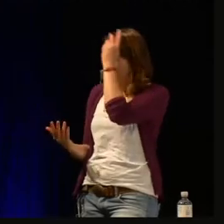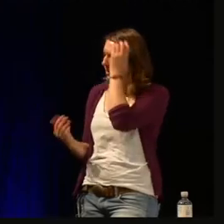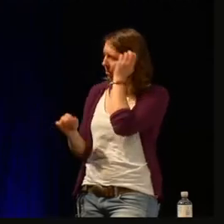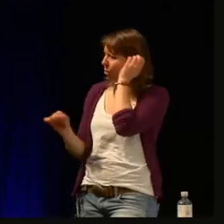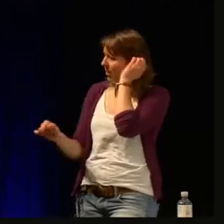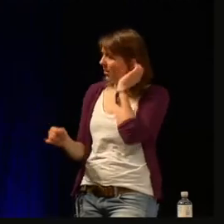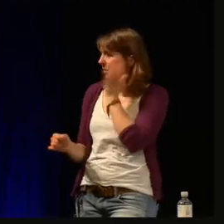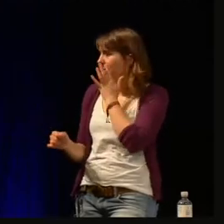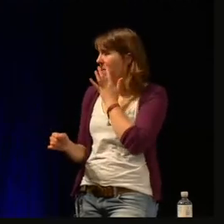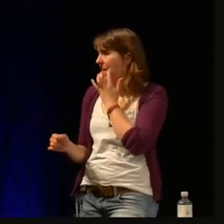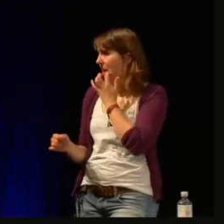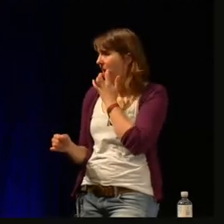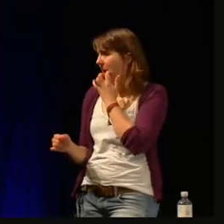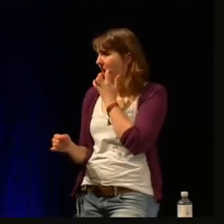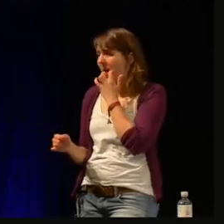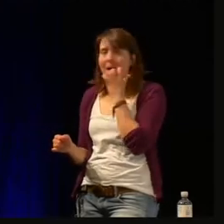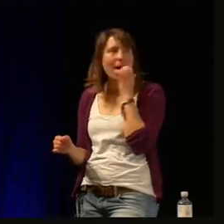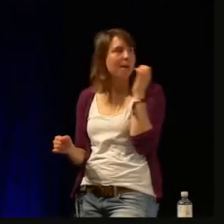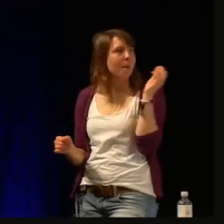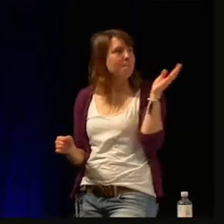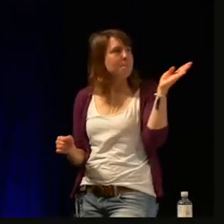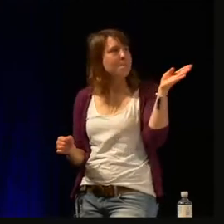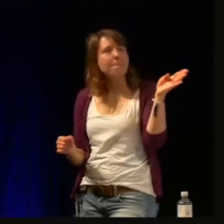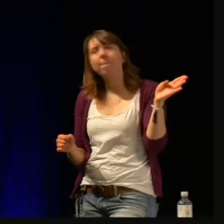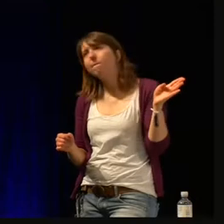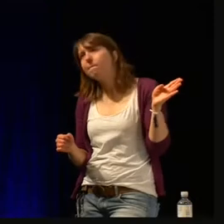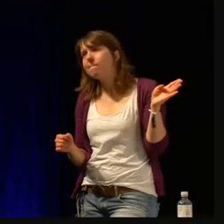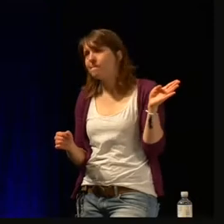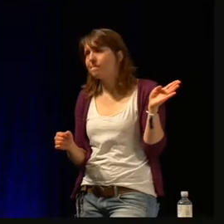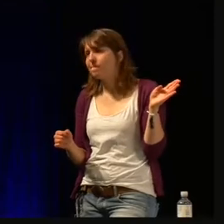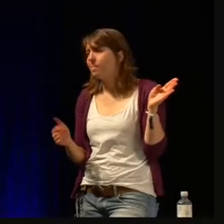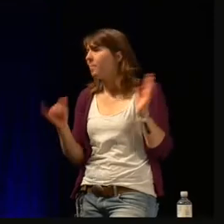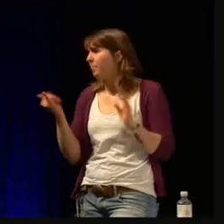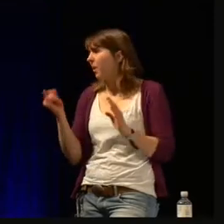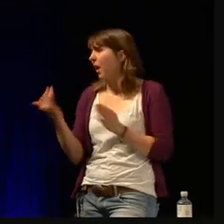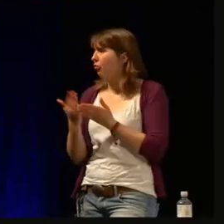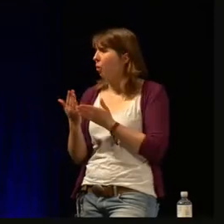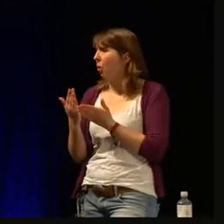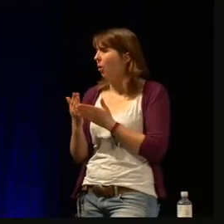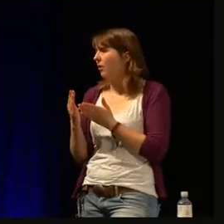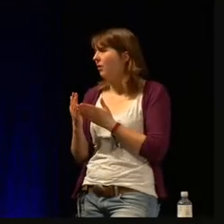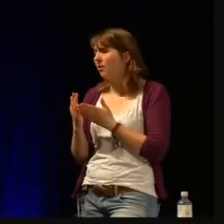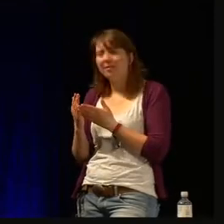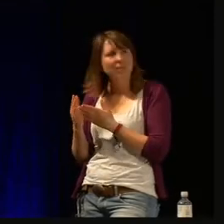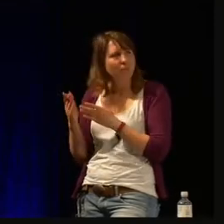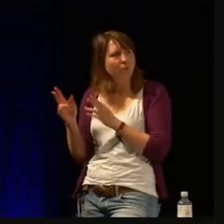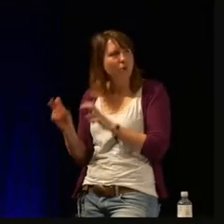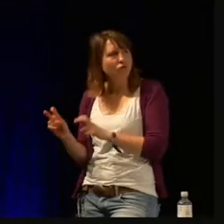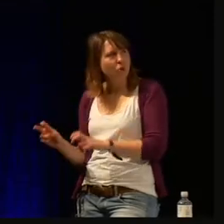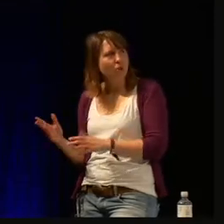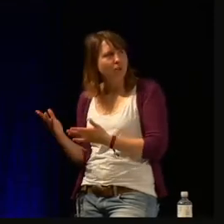being visualized so people know and get aware of those statistical problems? Oh,